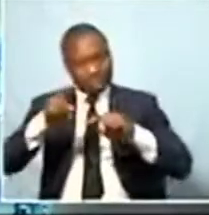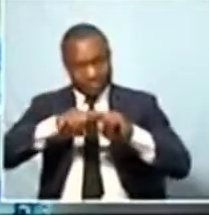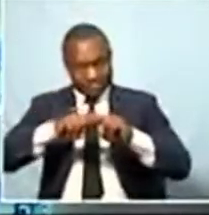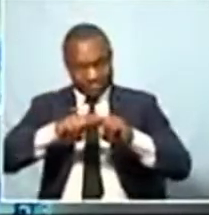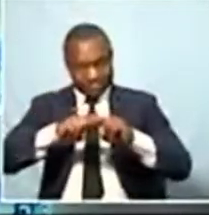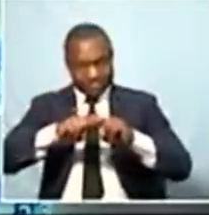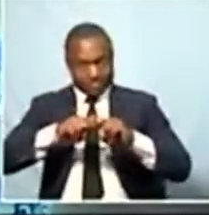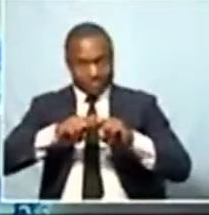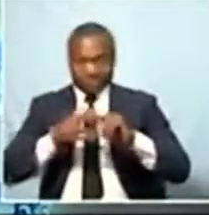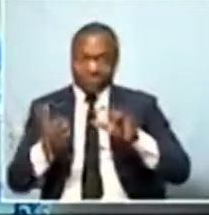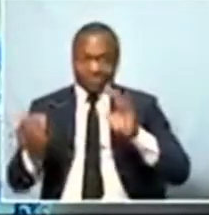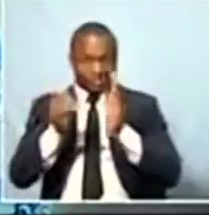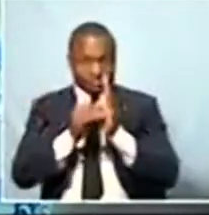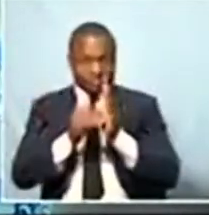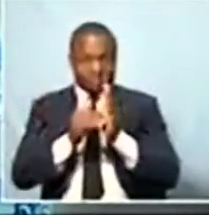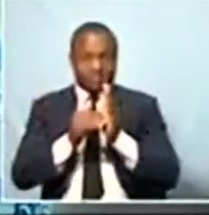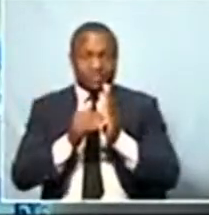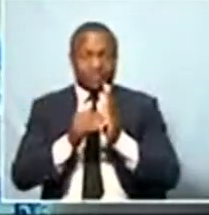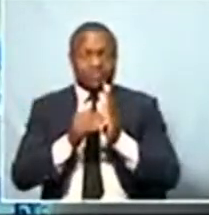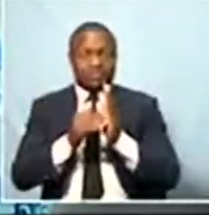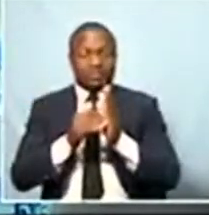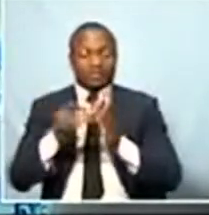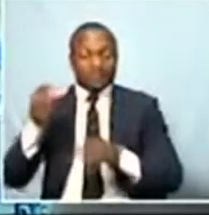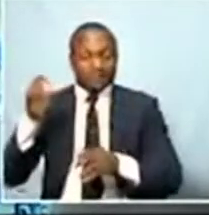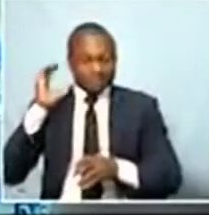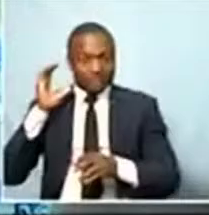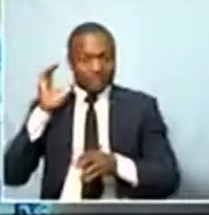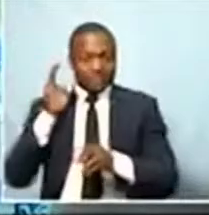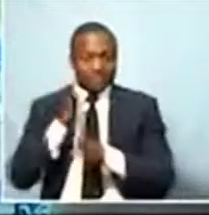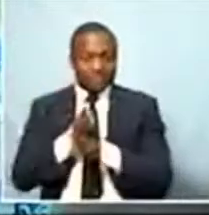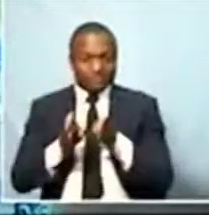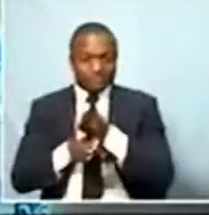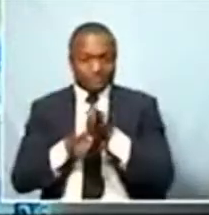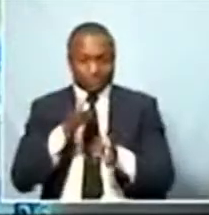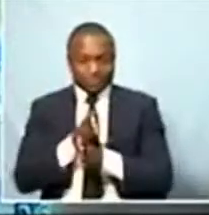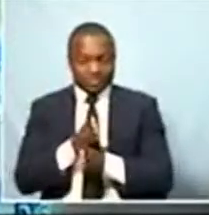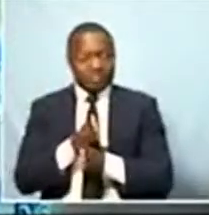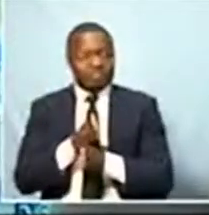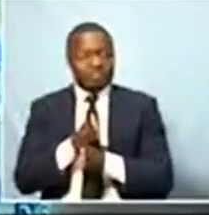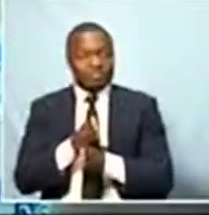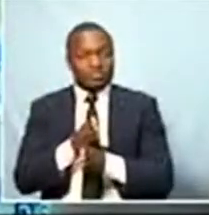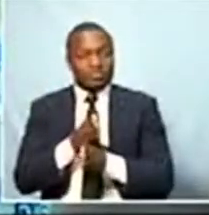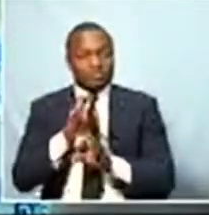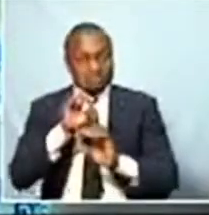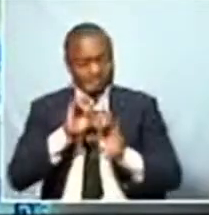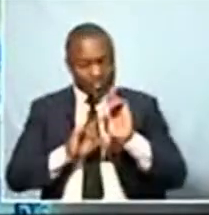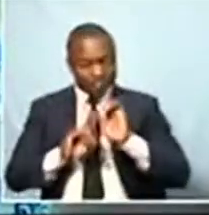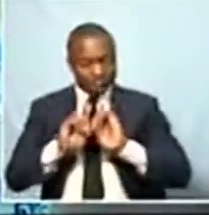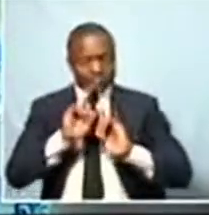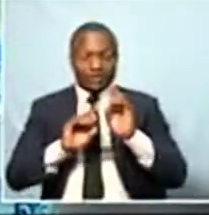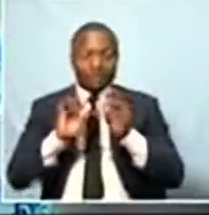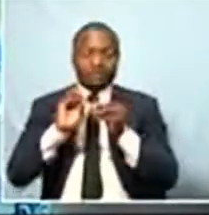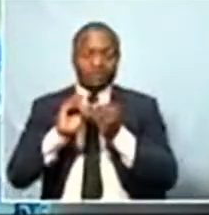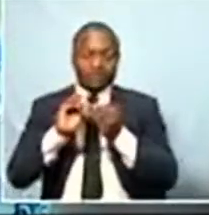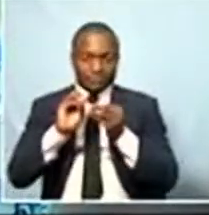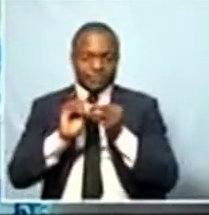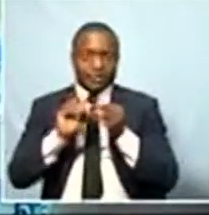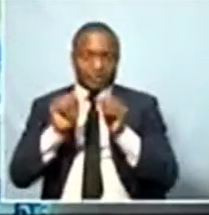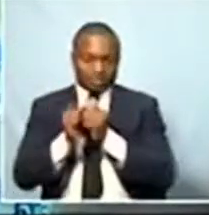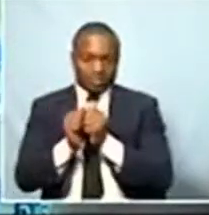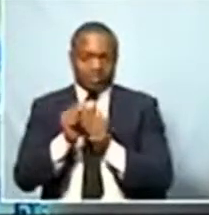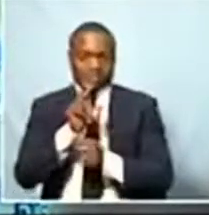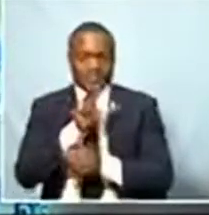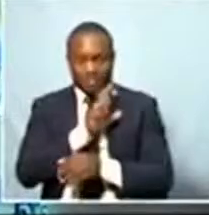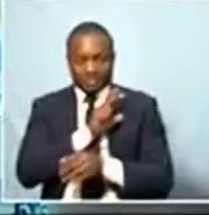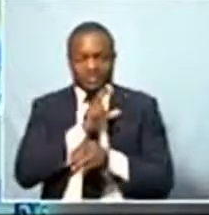especially again on that capacity building, because that's where I would actually interact more with the police